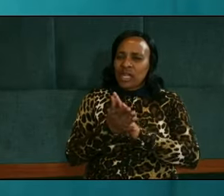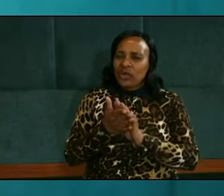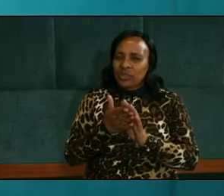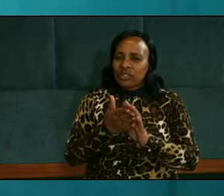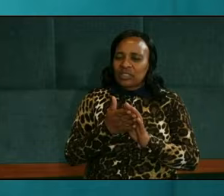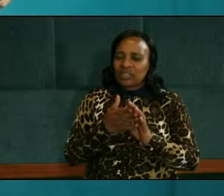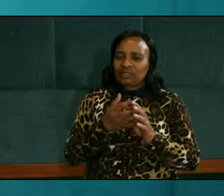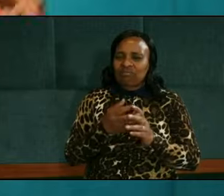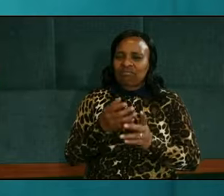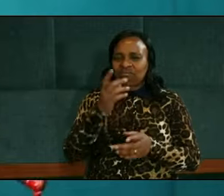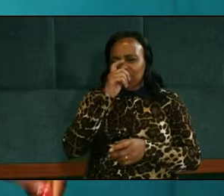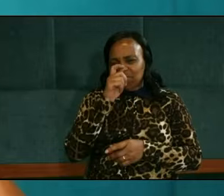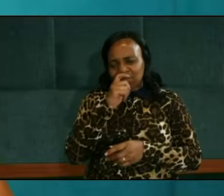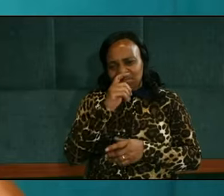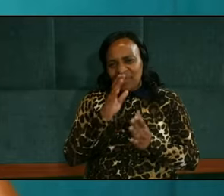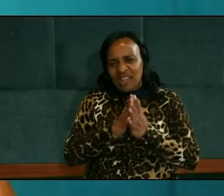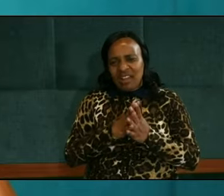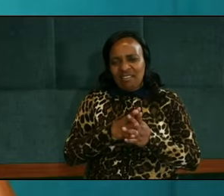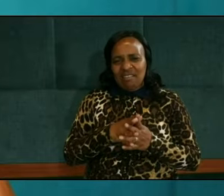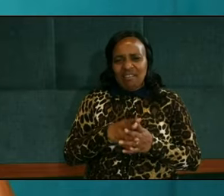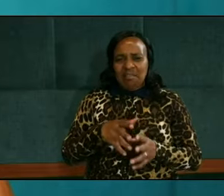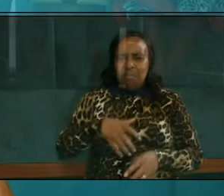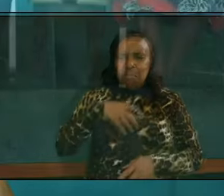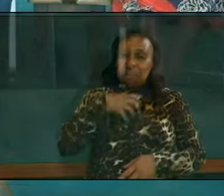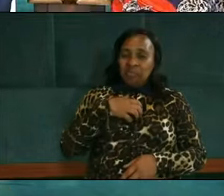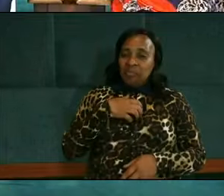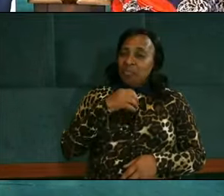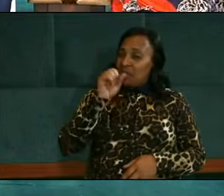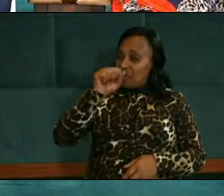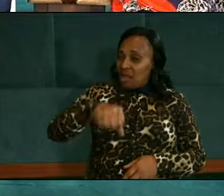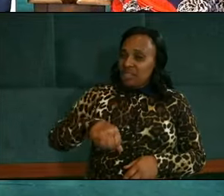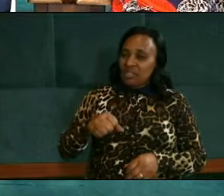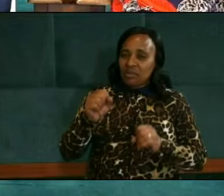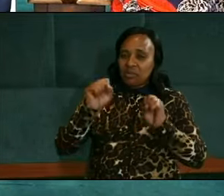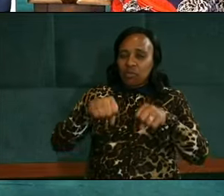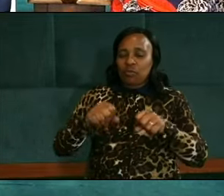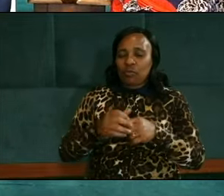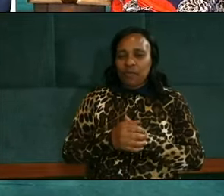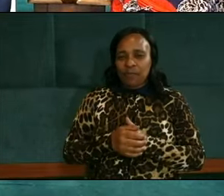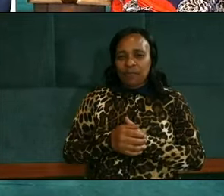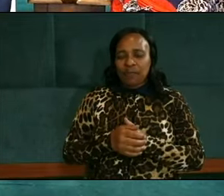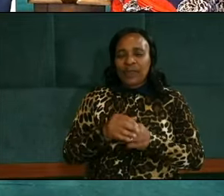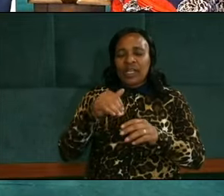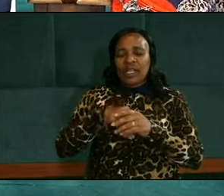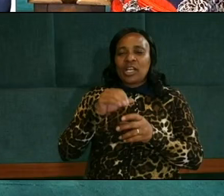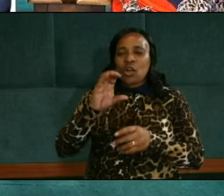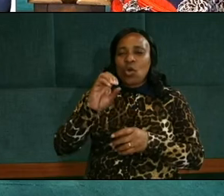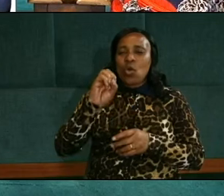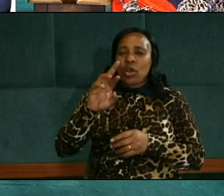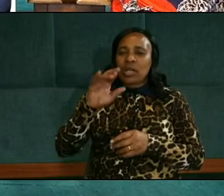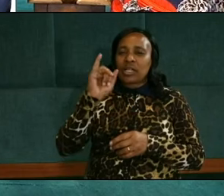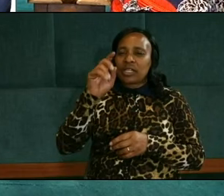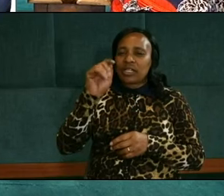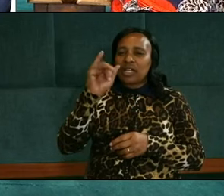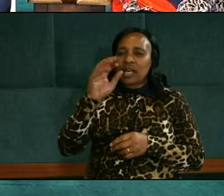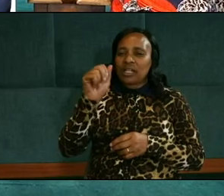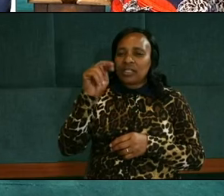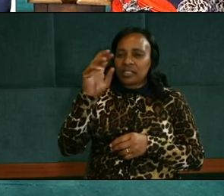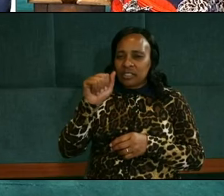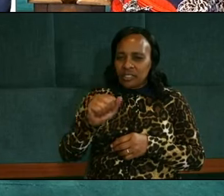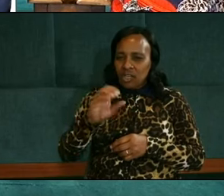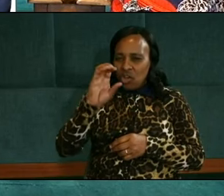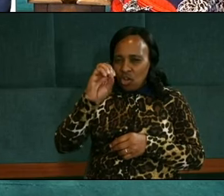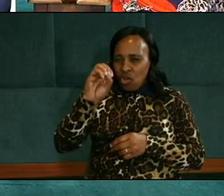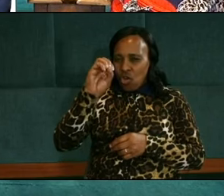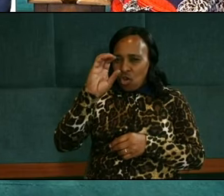envious or jealous of those people? Yes, it is possible. Paul tells us in the book of Corinthians, covet the best